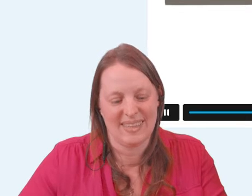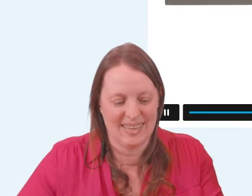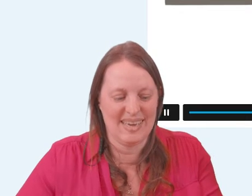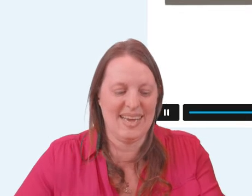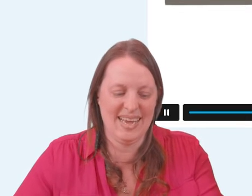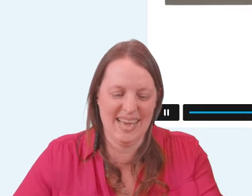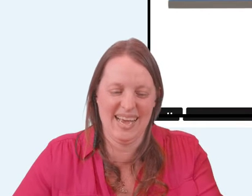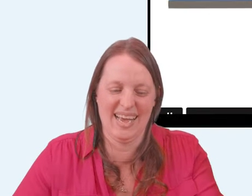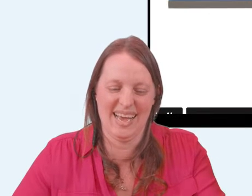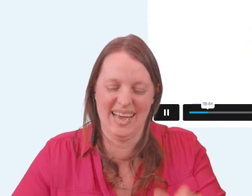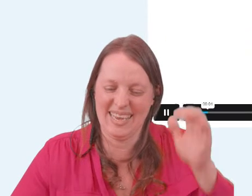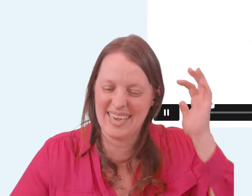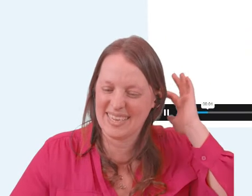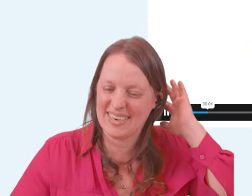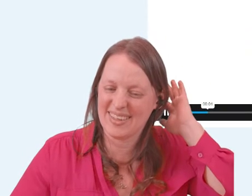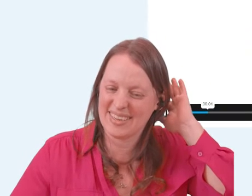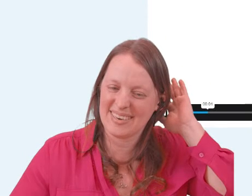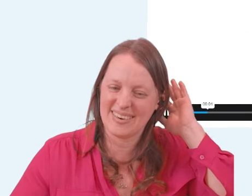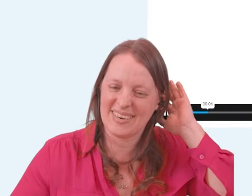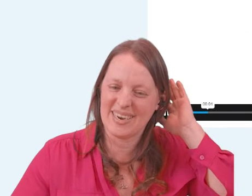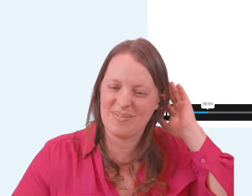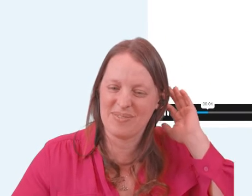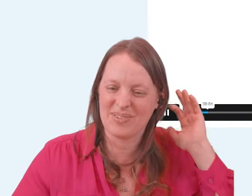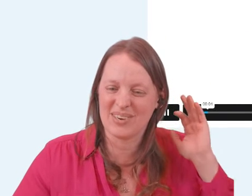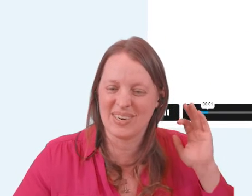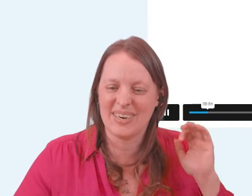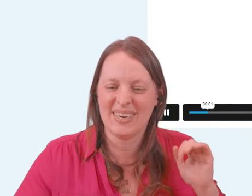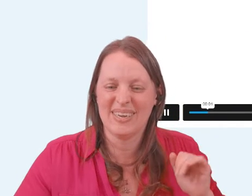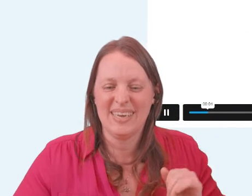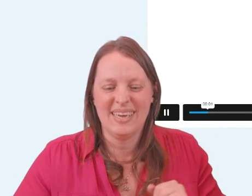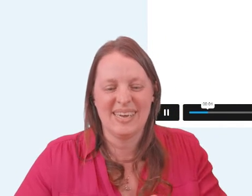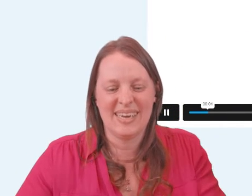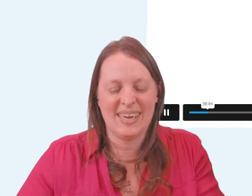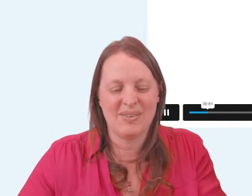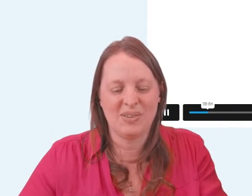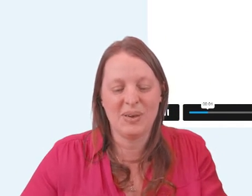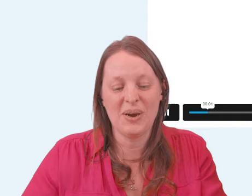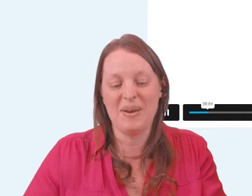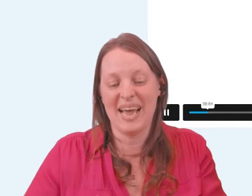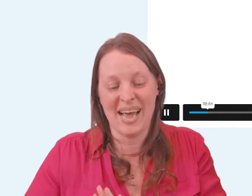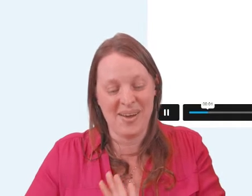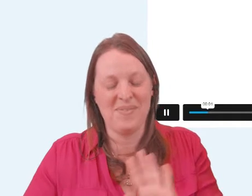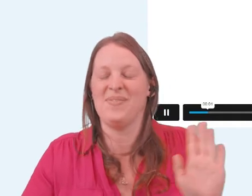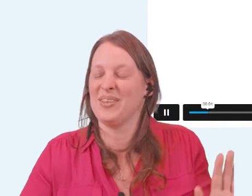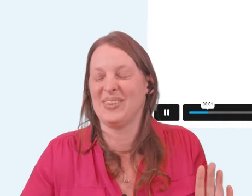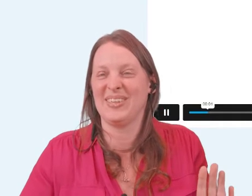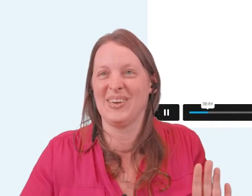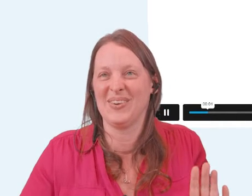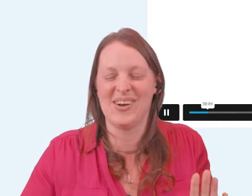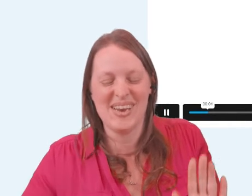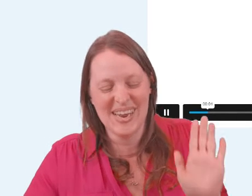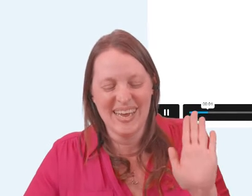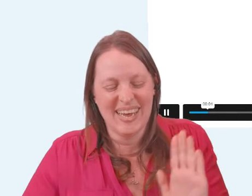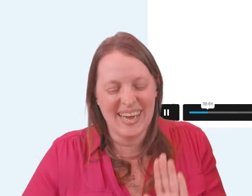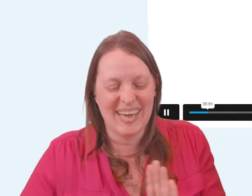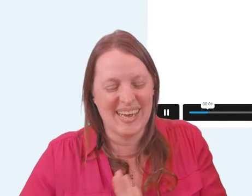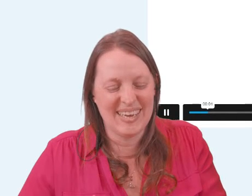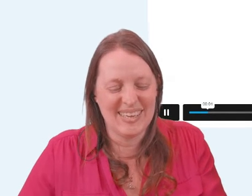confused. Yes, no, that's understandable for sure. So here we have, this is the good